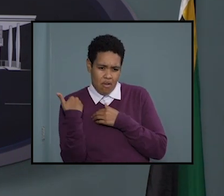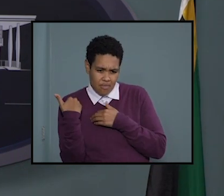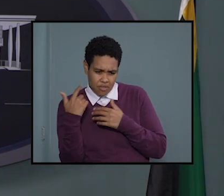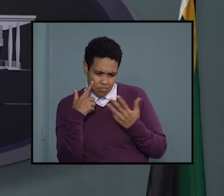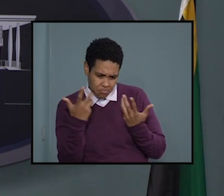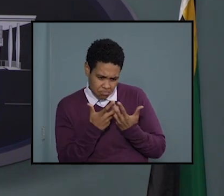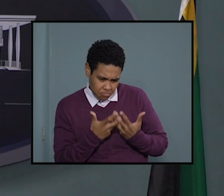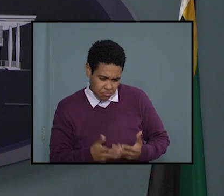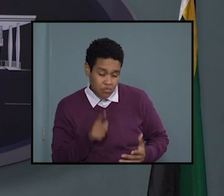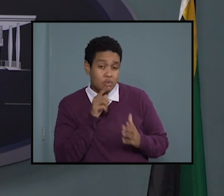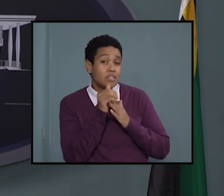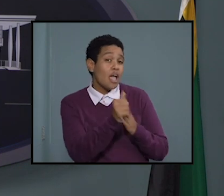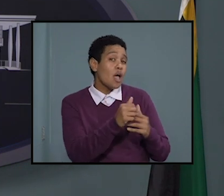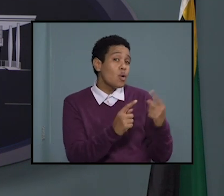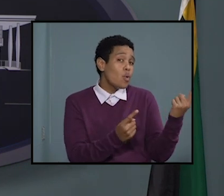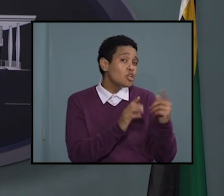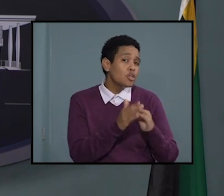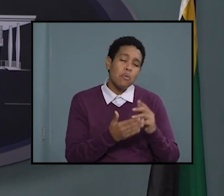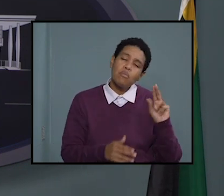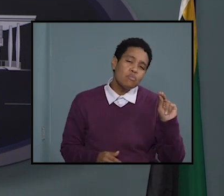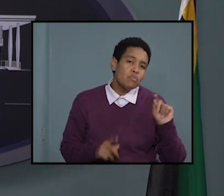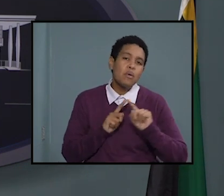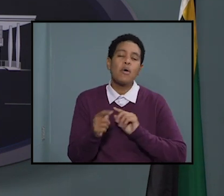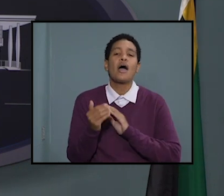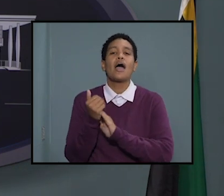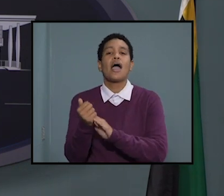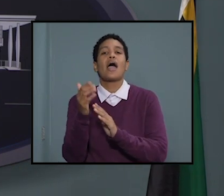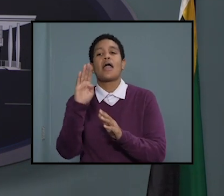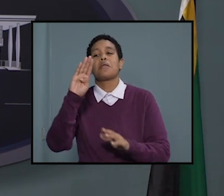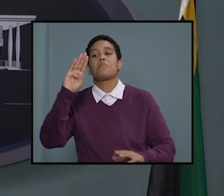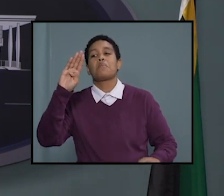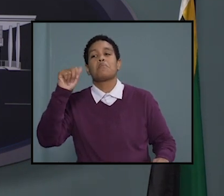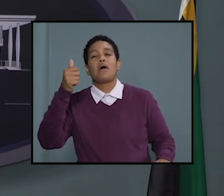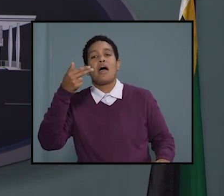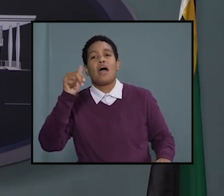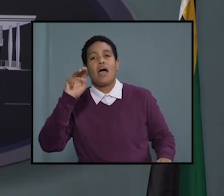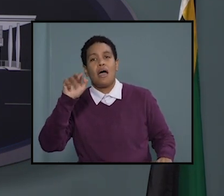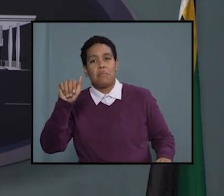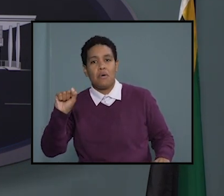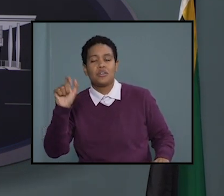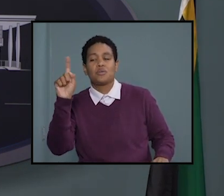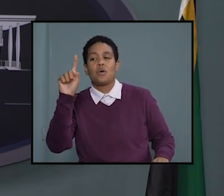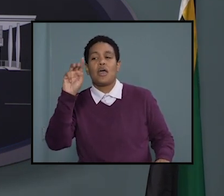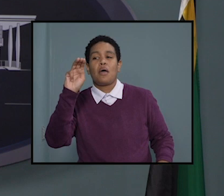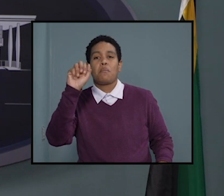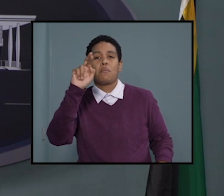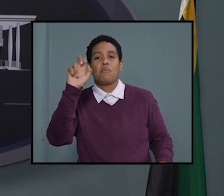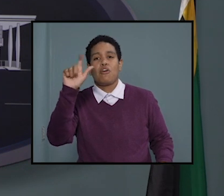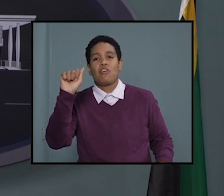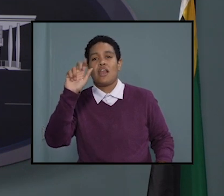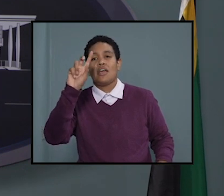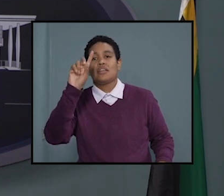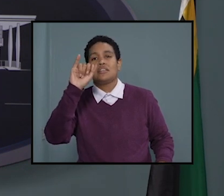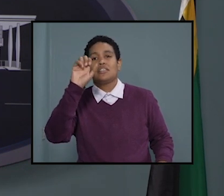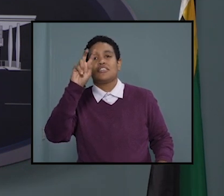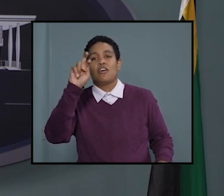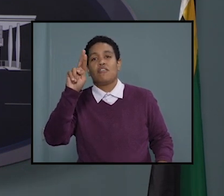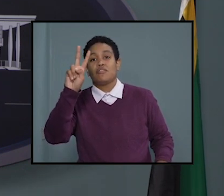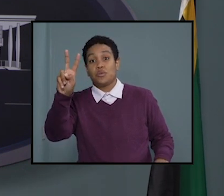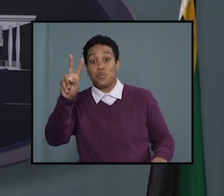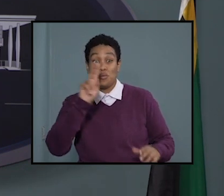not only Jamaica, but they guide the Bahamas, to which the Marella Discovery 2 is